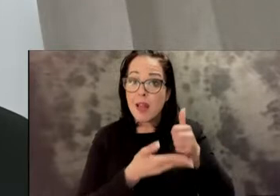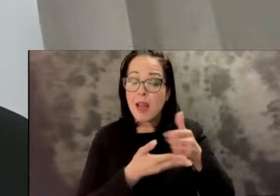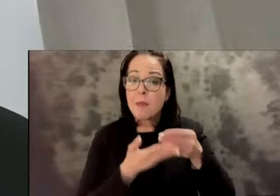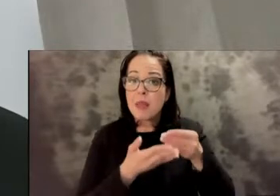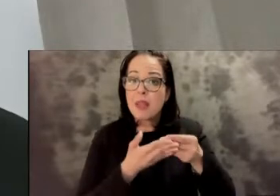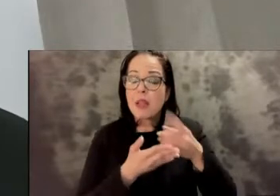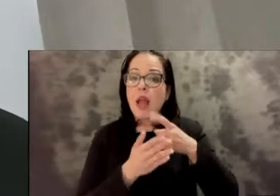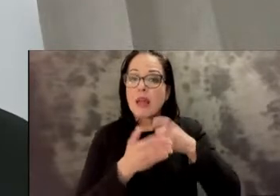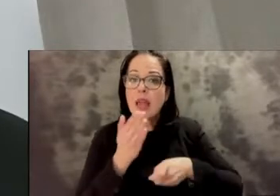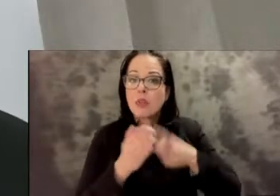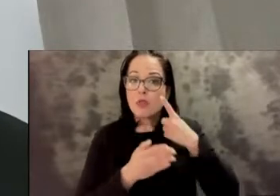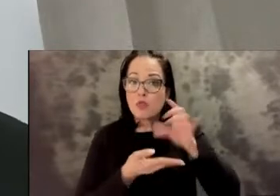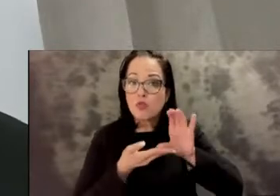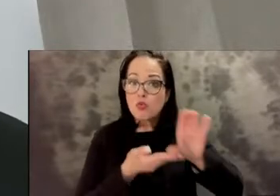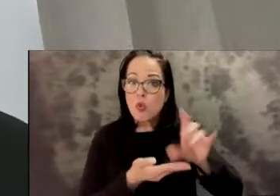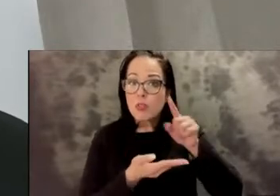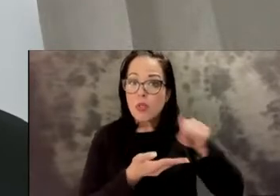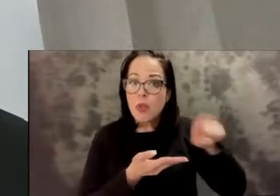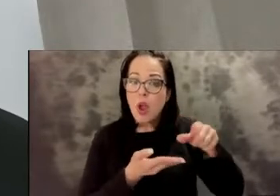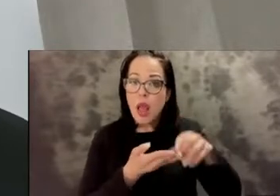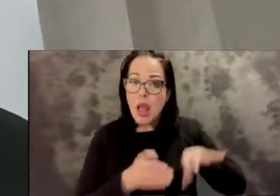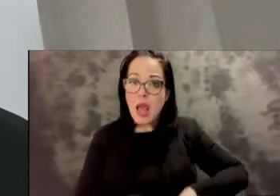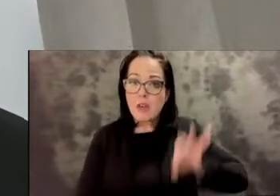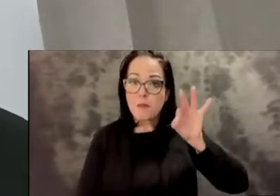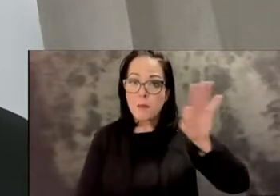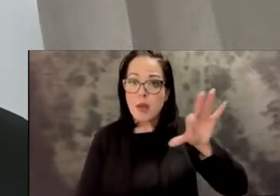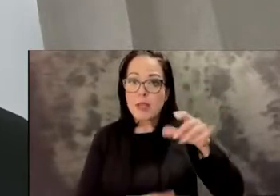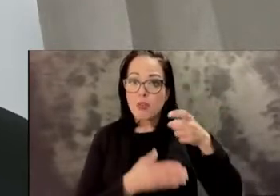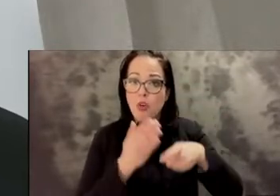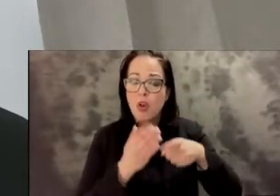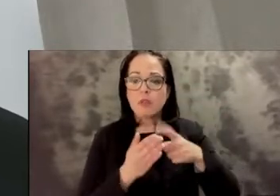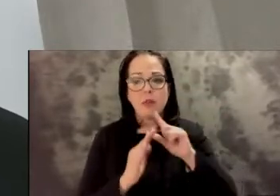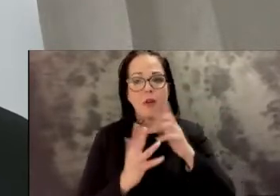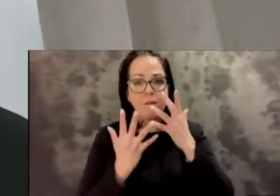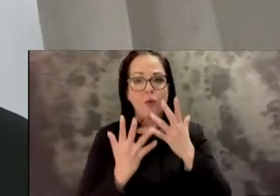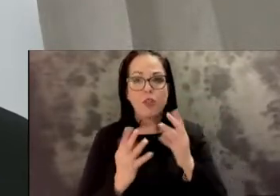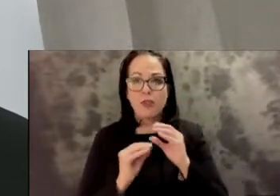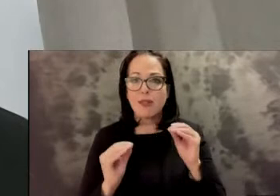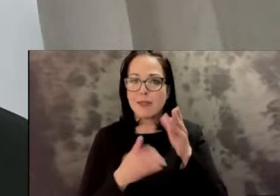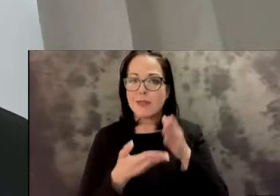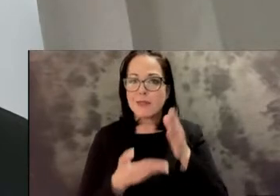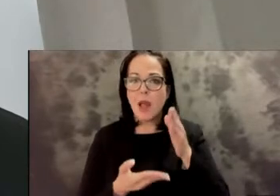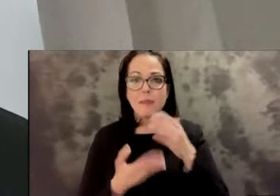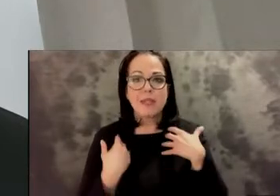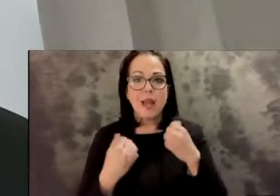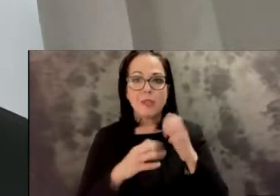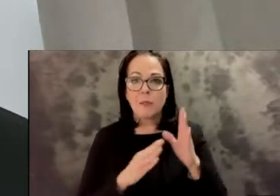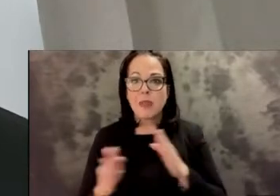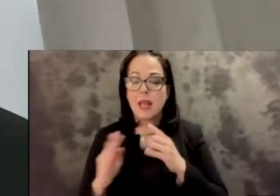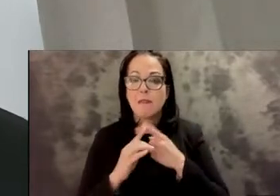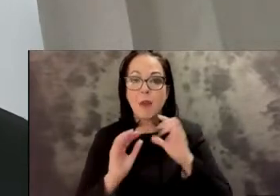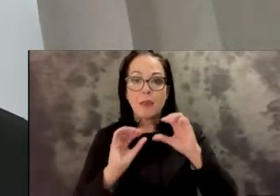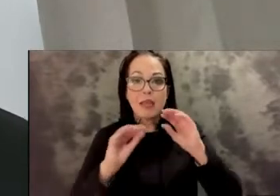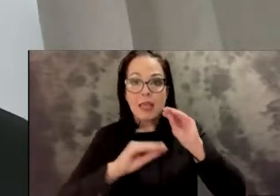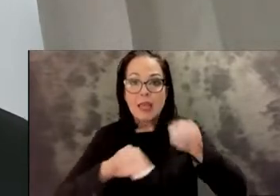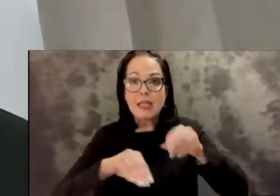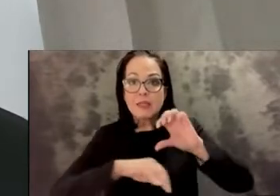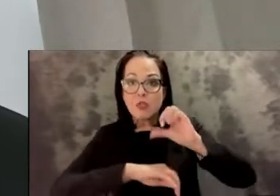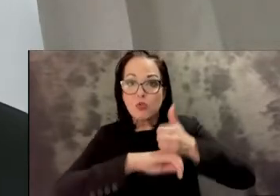out-of-pocket costs. Unfortunately, nothing stops health plans from instituting policies known as